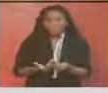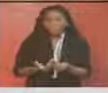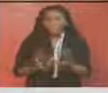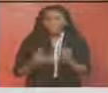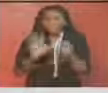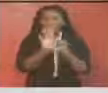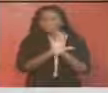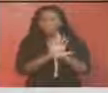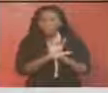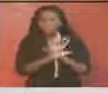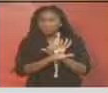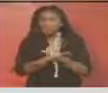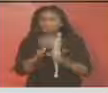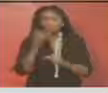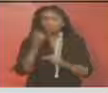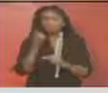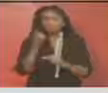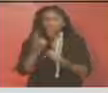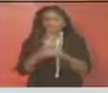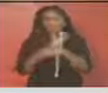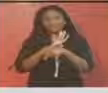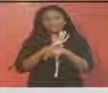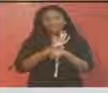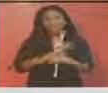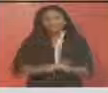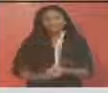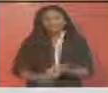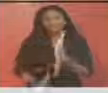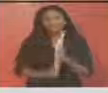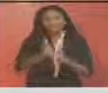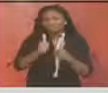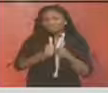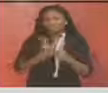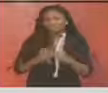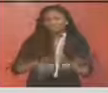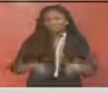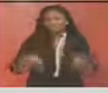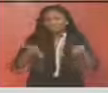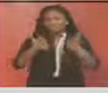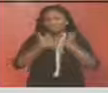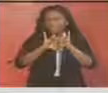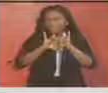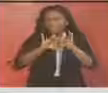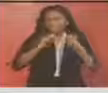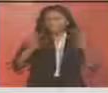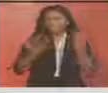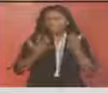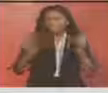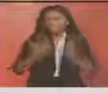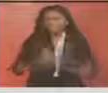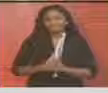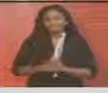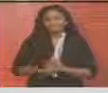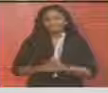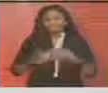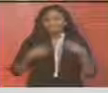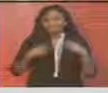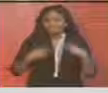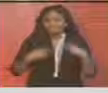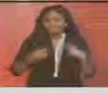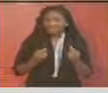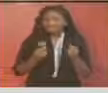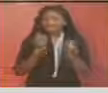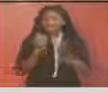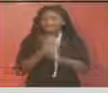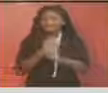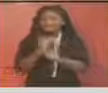prevent COVID-19 itself, the disease. But most importantly, we now have several safe and highly effective vaccines that are